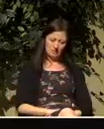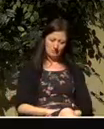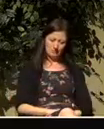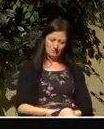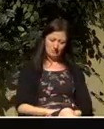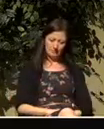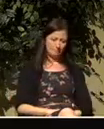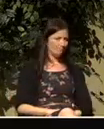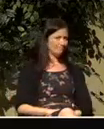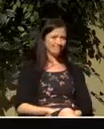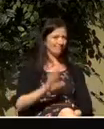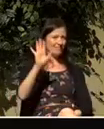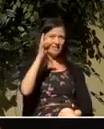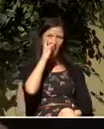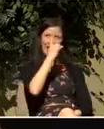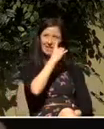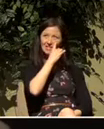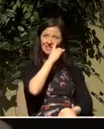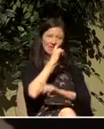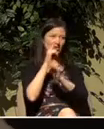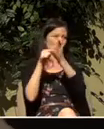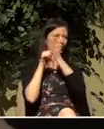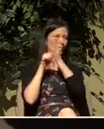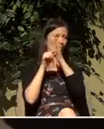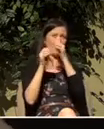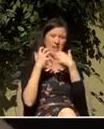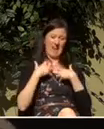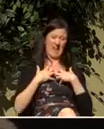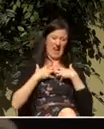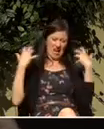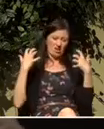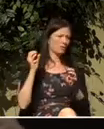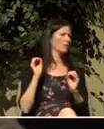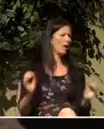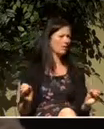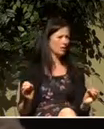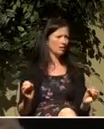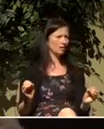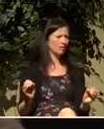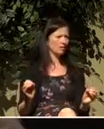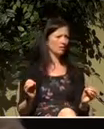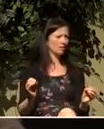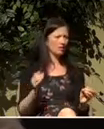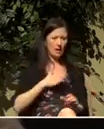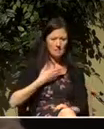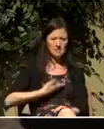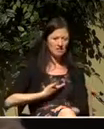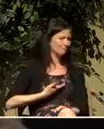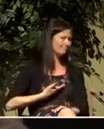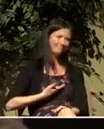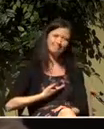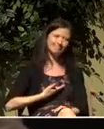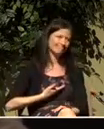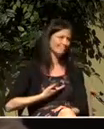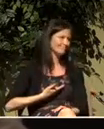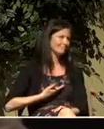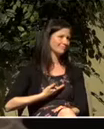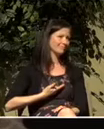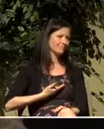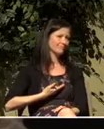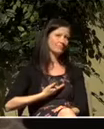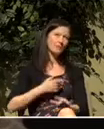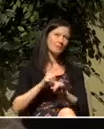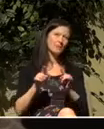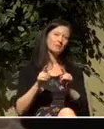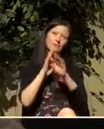No anger, no bitterness, no condemnation on his face. It was just if I can